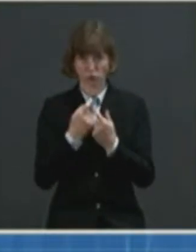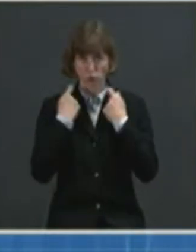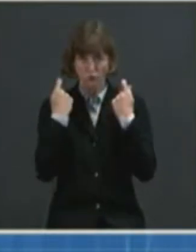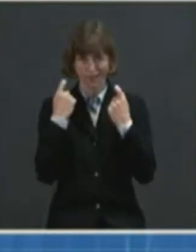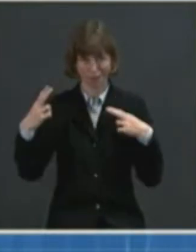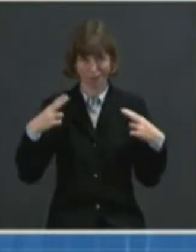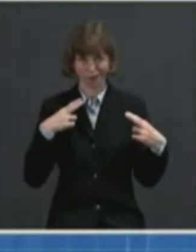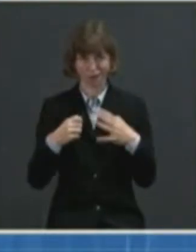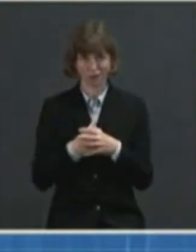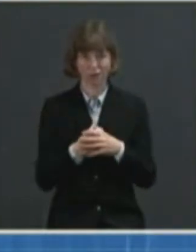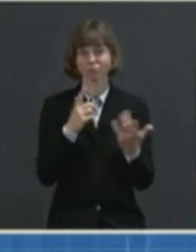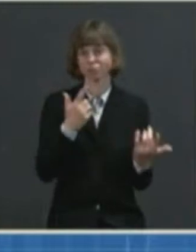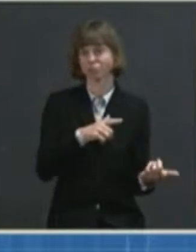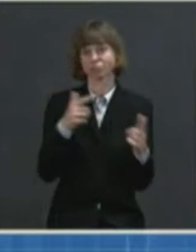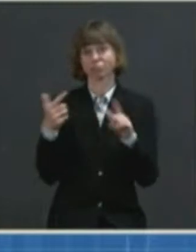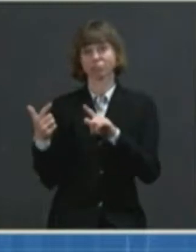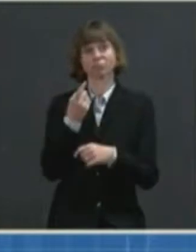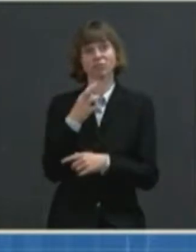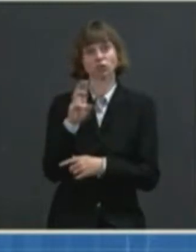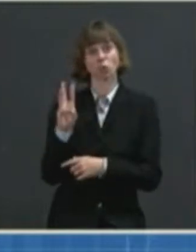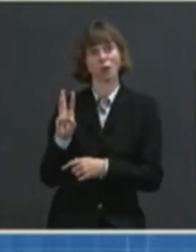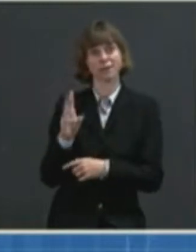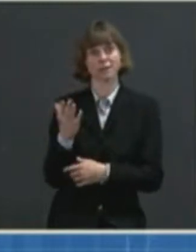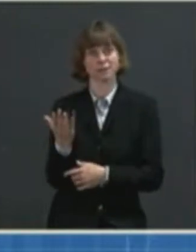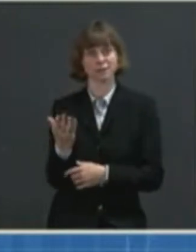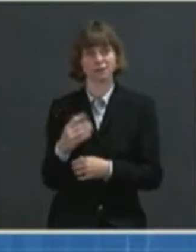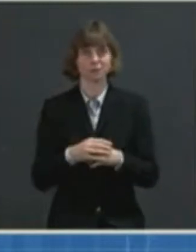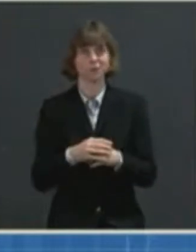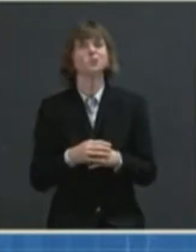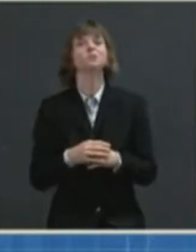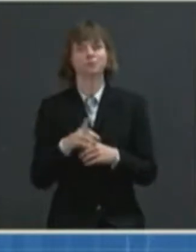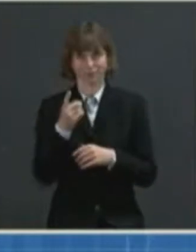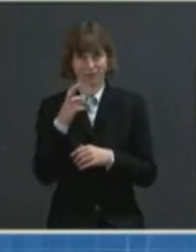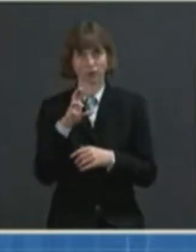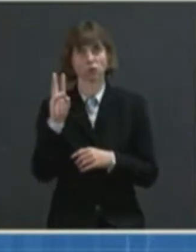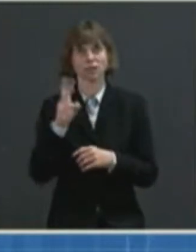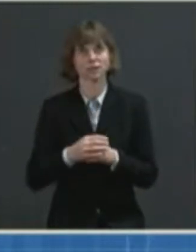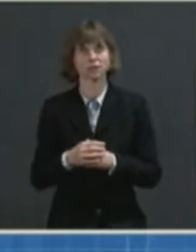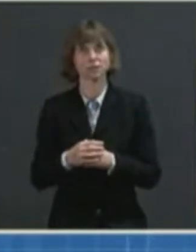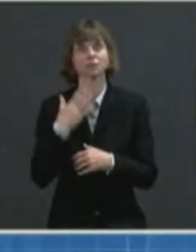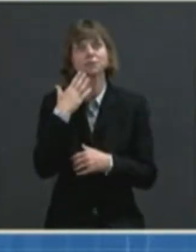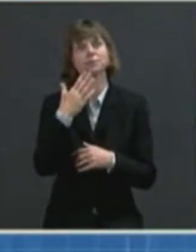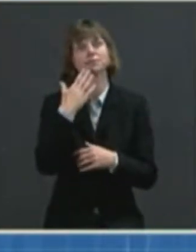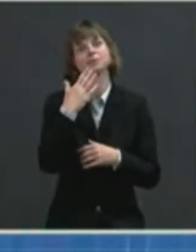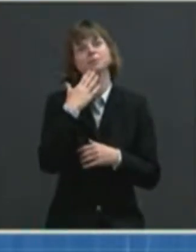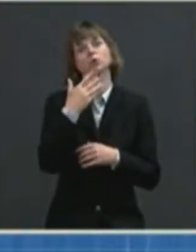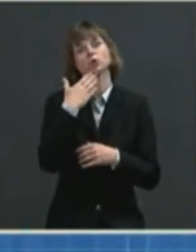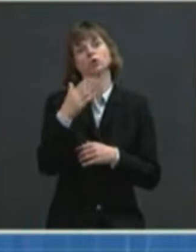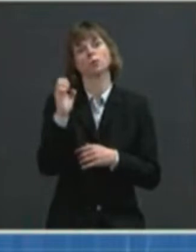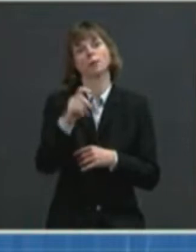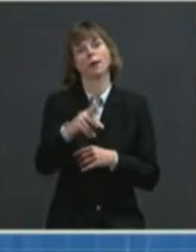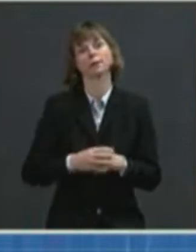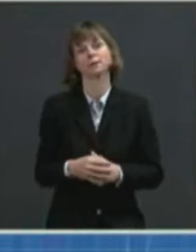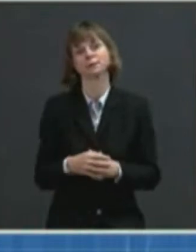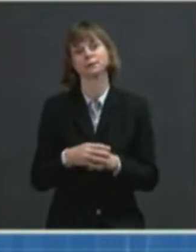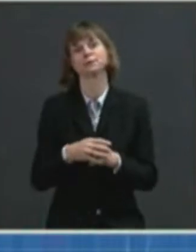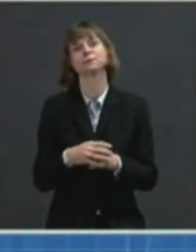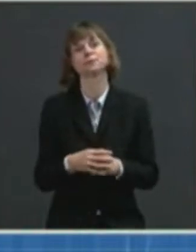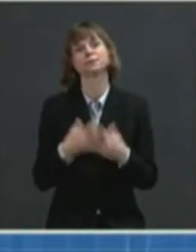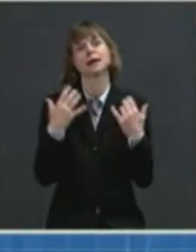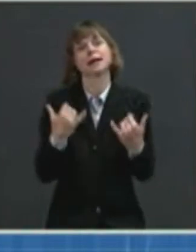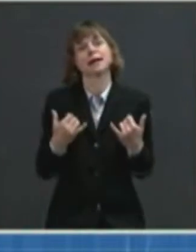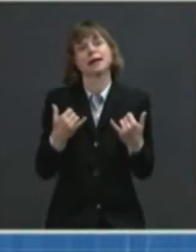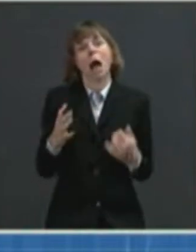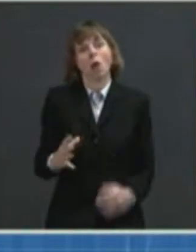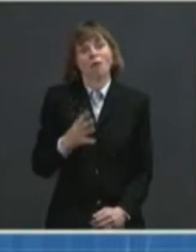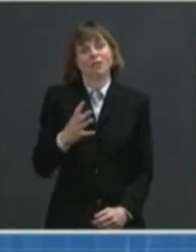turn it over to Dr. Walensky. Dr. Walensky? Thank you, Jeff. It's good to be back with you all today. We are now officially 1